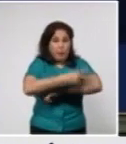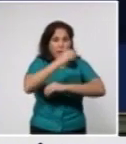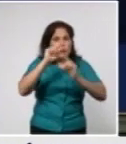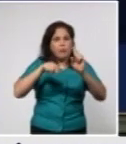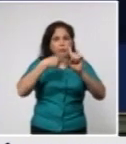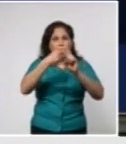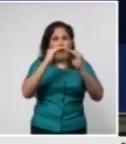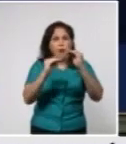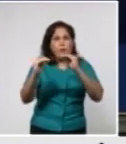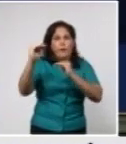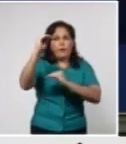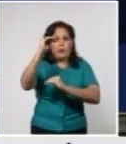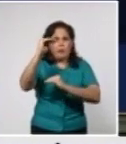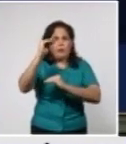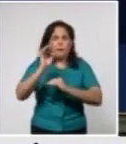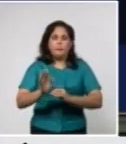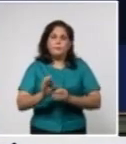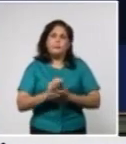5.26%.